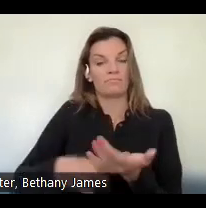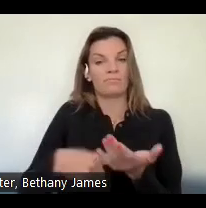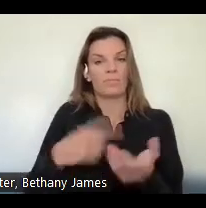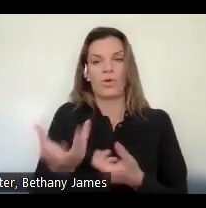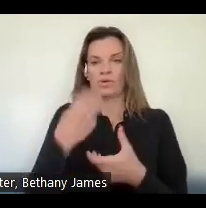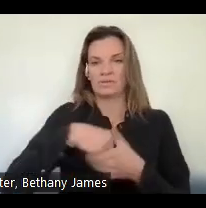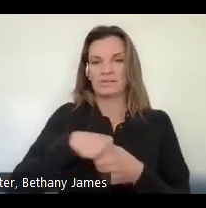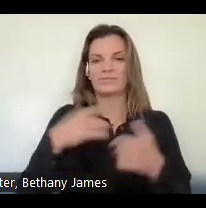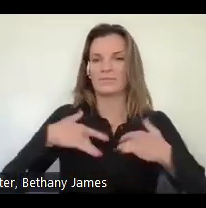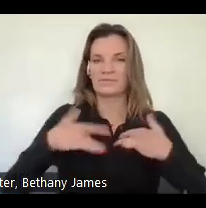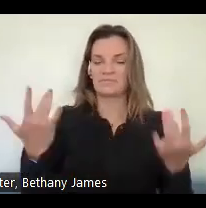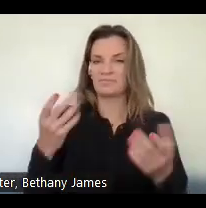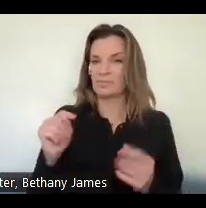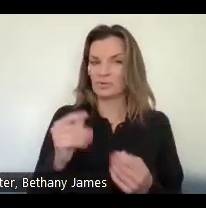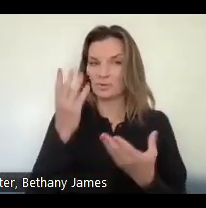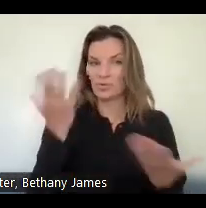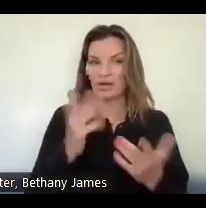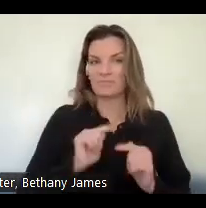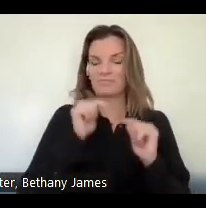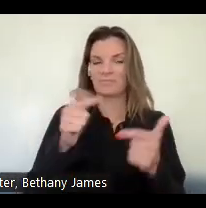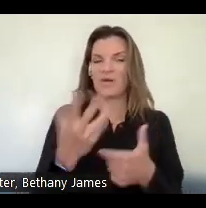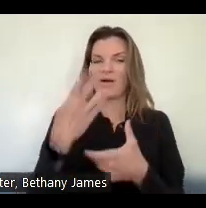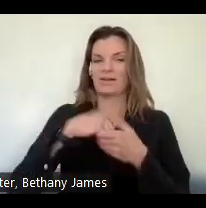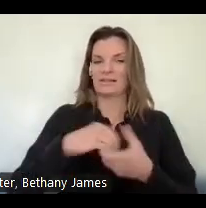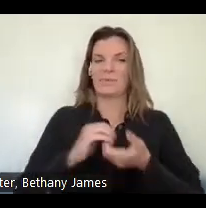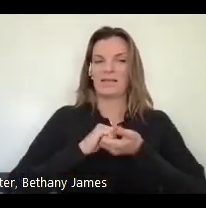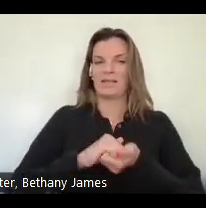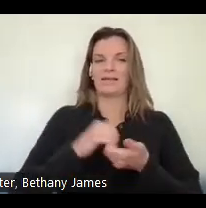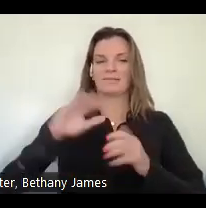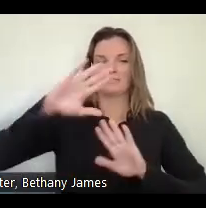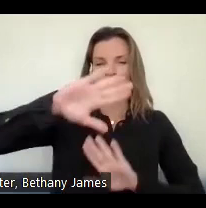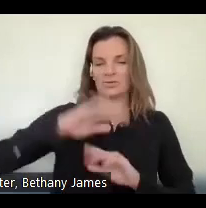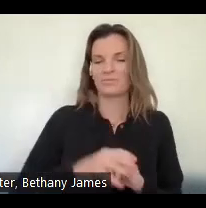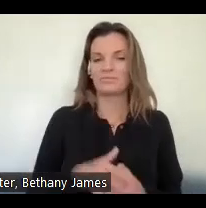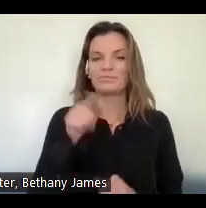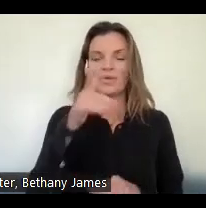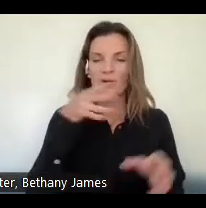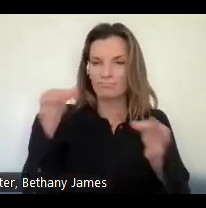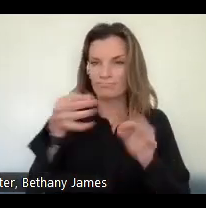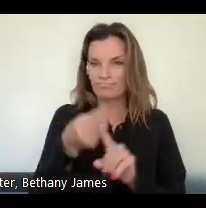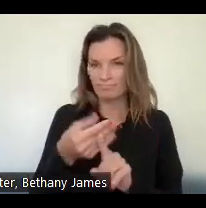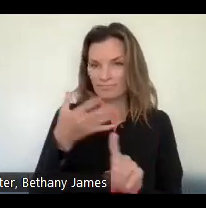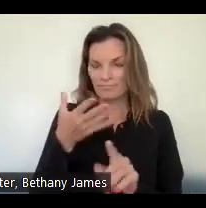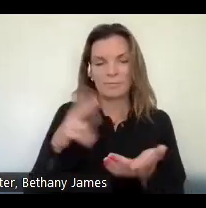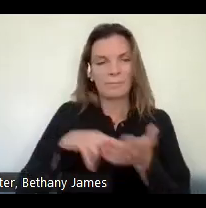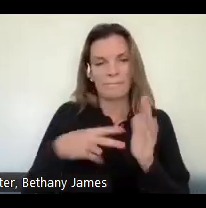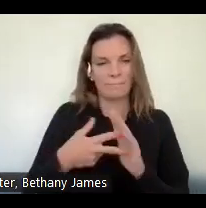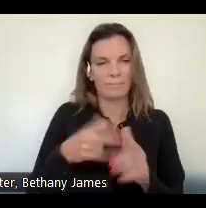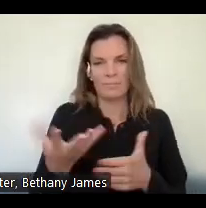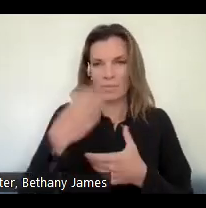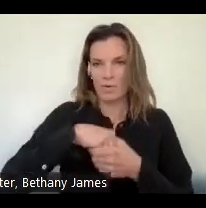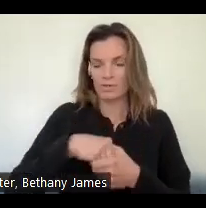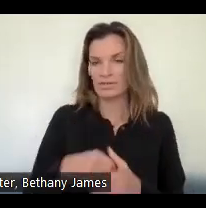excited to give the floor to our friends at Autism Alliance of Michigan, where they'll help us get a better understanding of autism, how